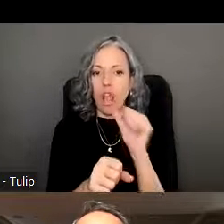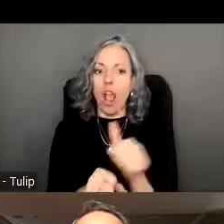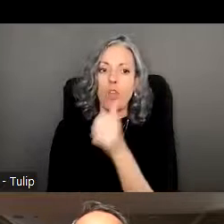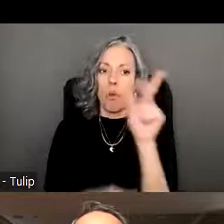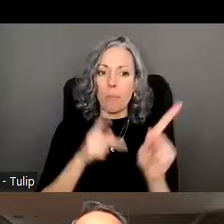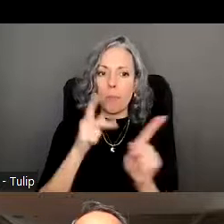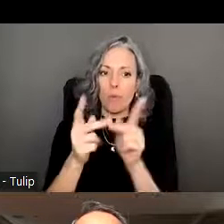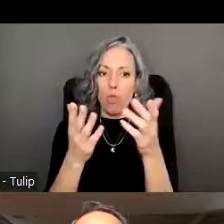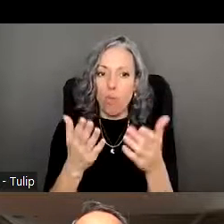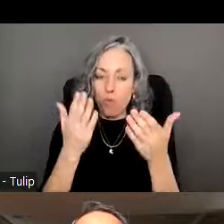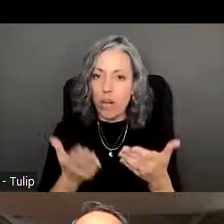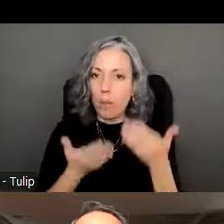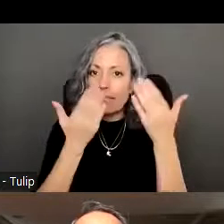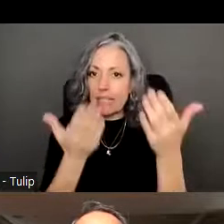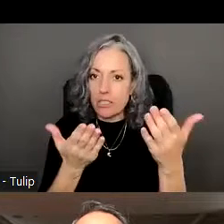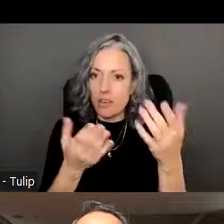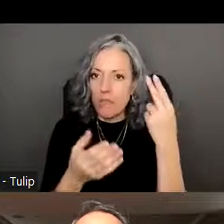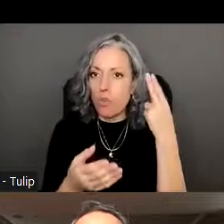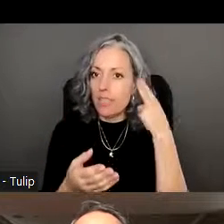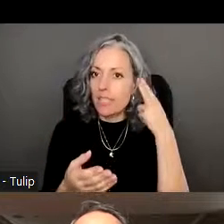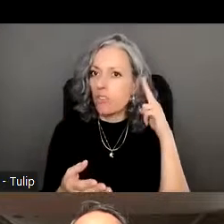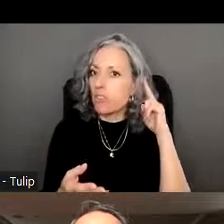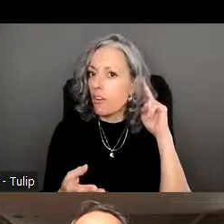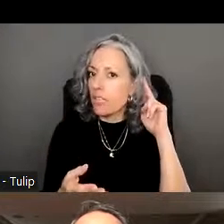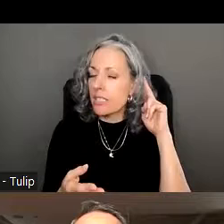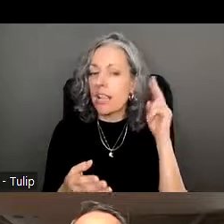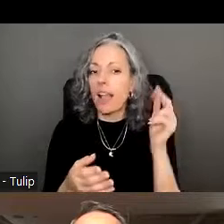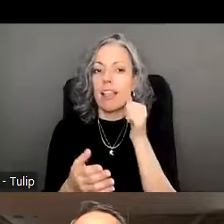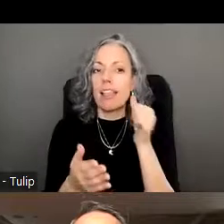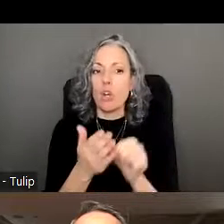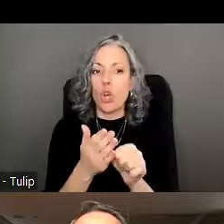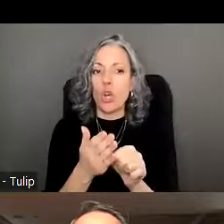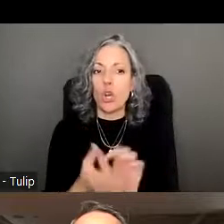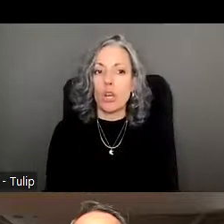any recommendations for what goes in the secretary's letter. We make sure we.